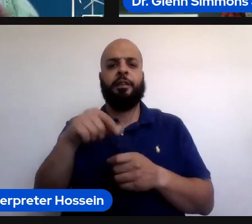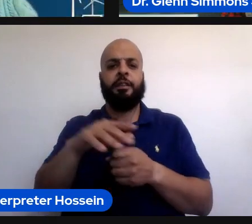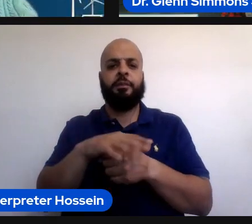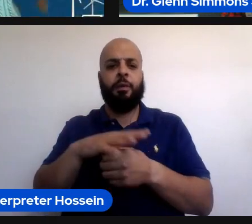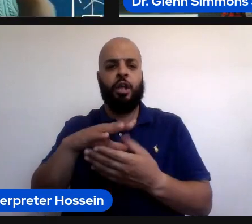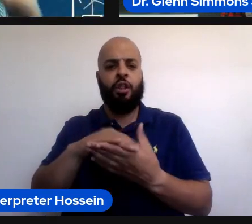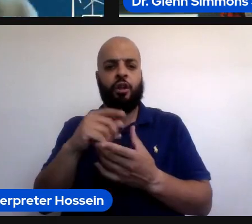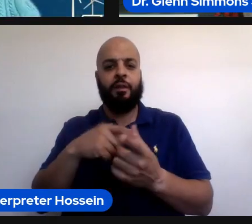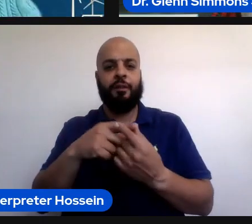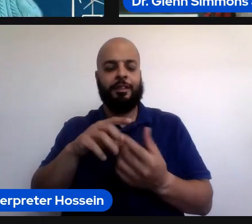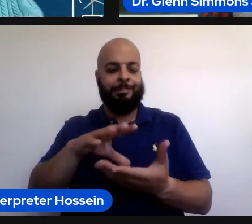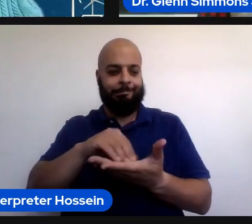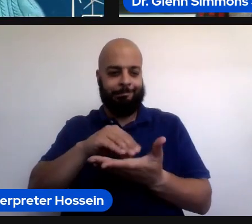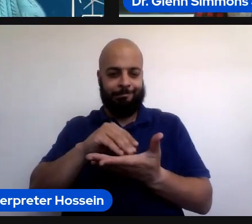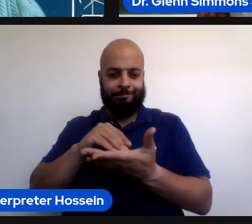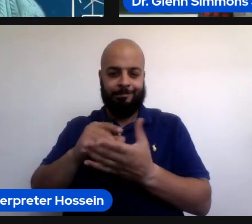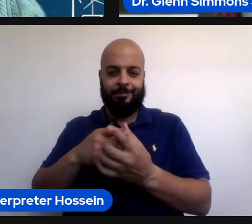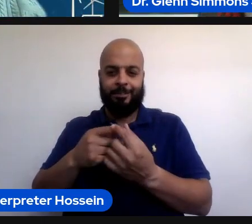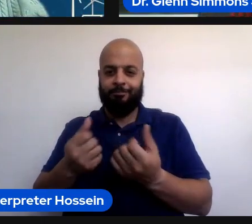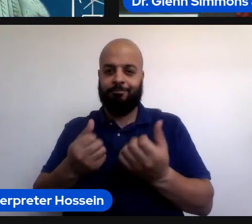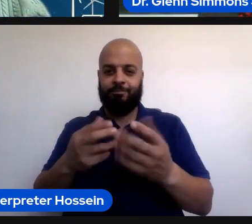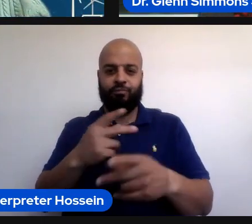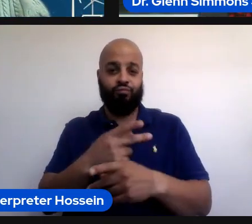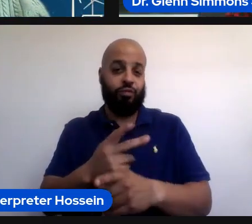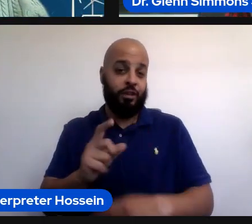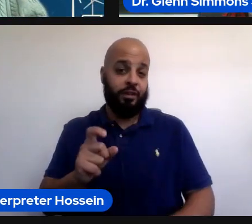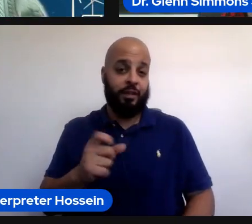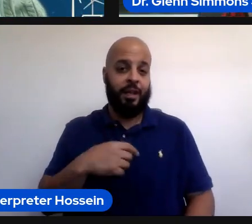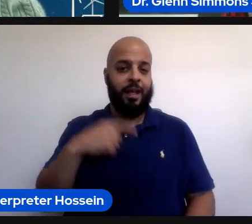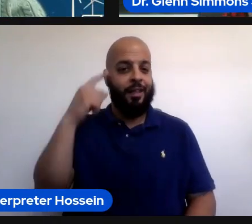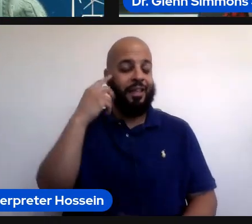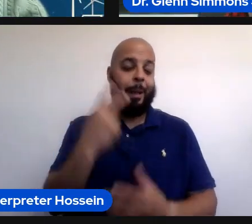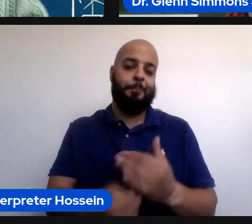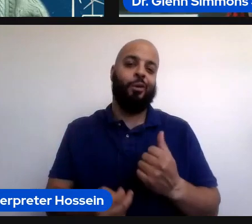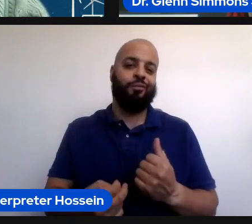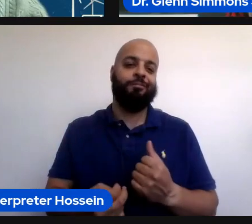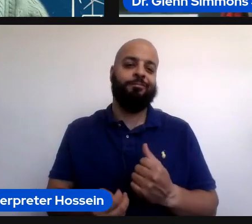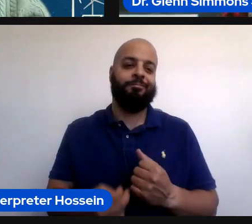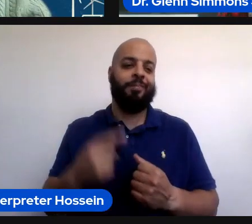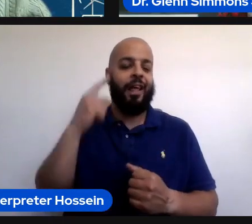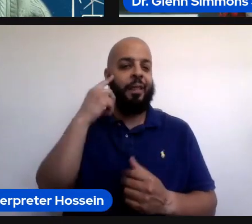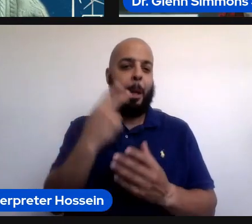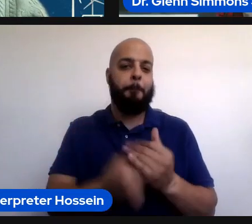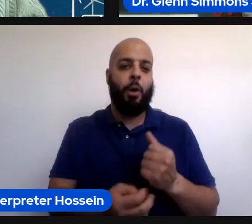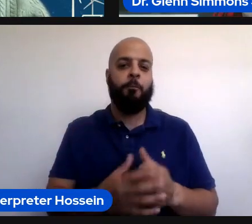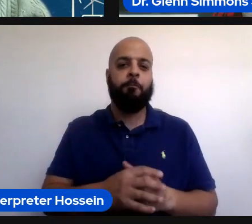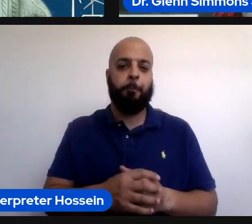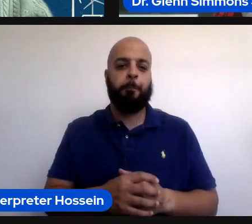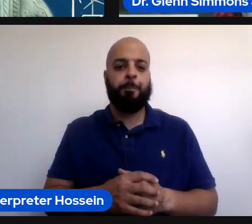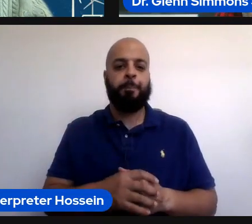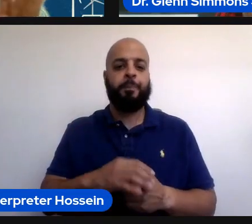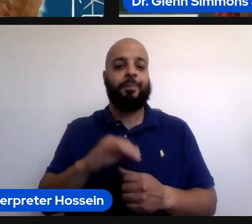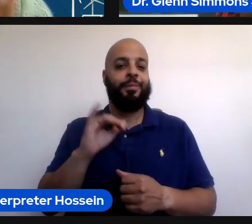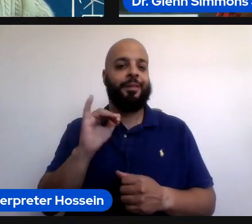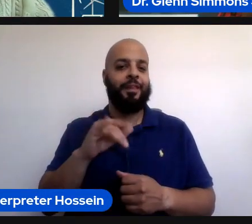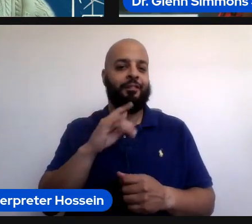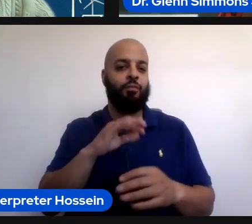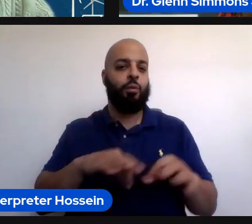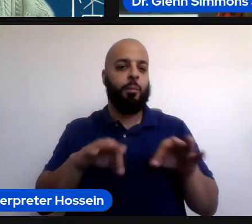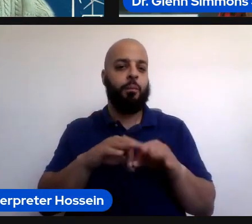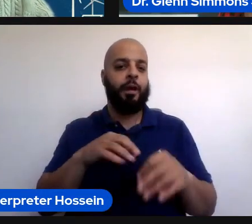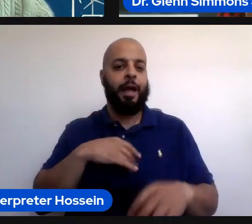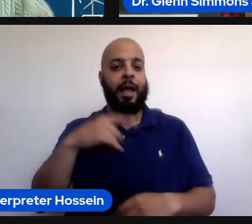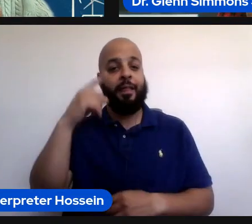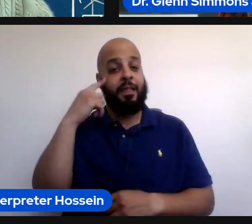absorb everything and put out a product? I think both. Okay. I think both. So, and that's the thing, I think